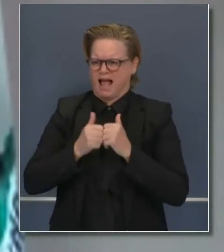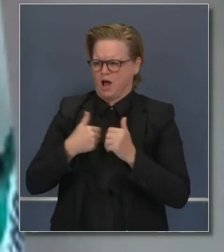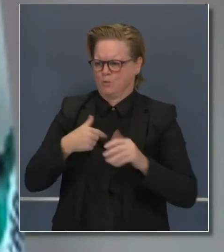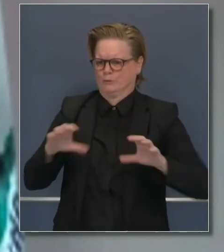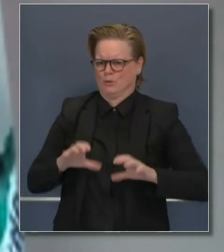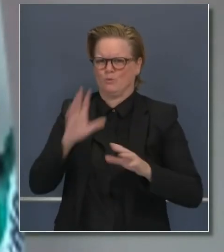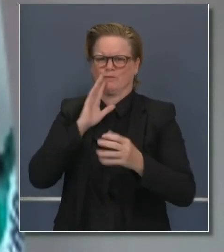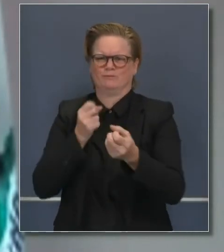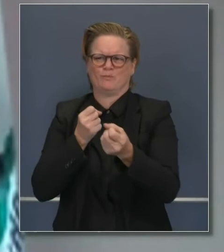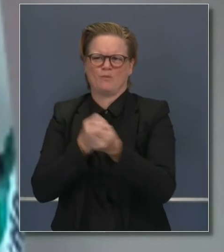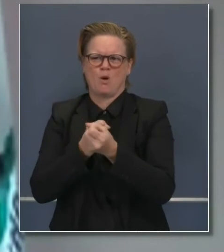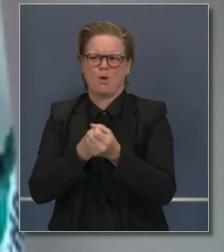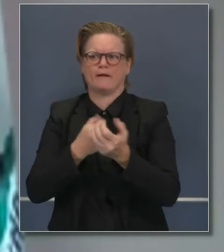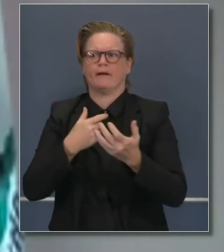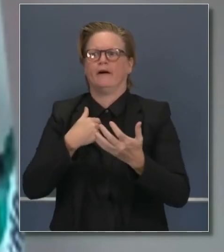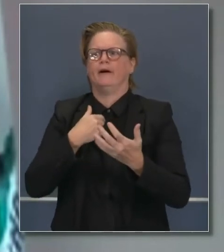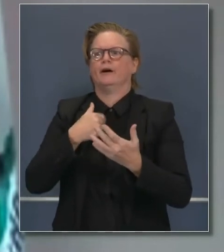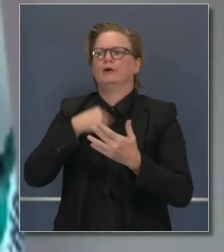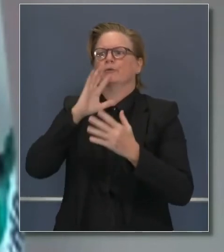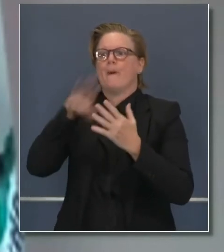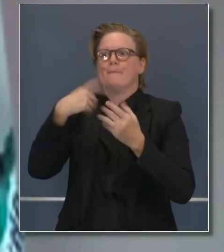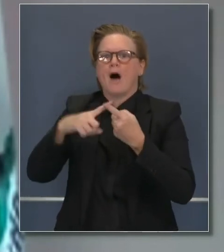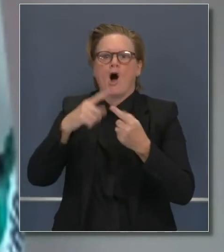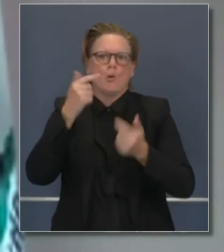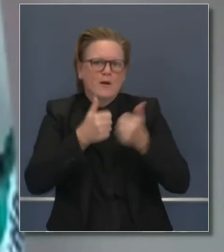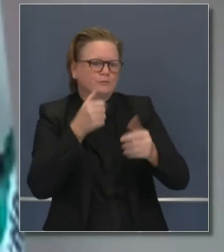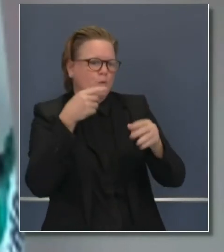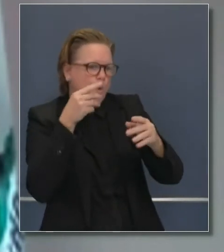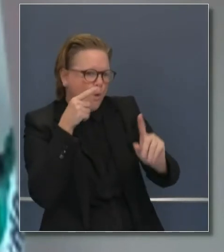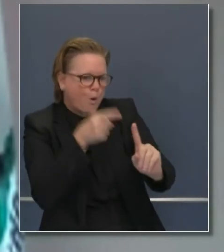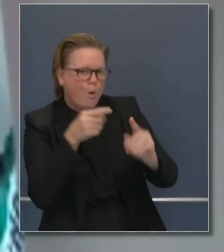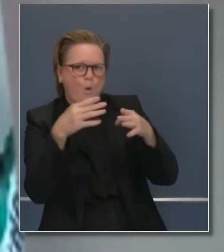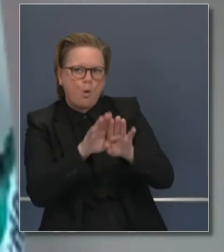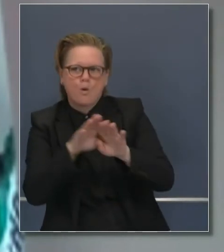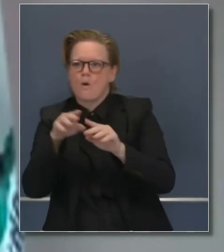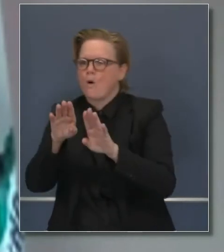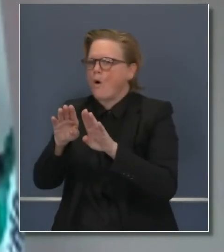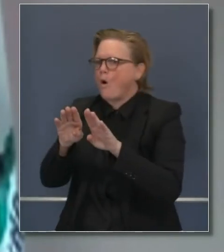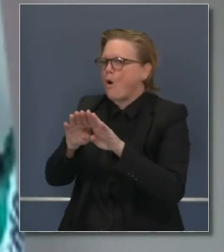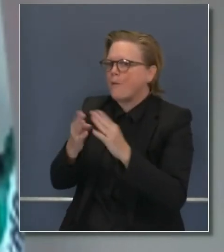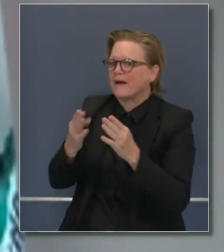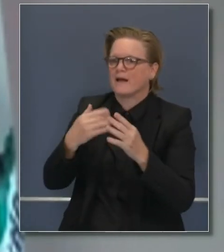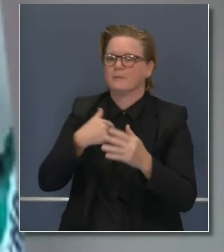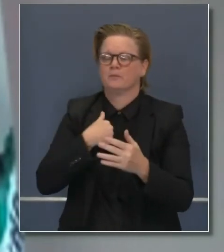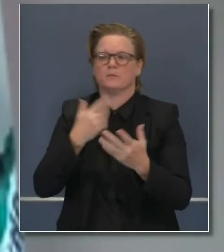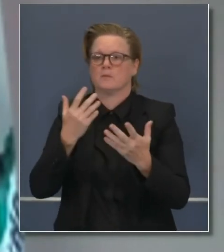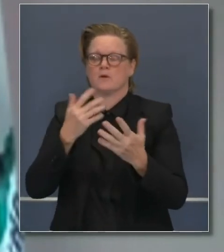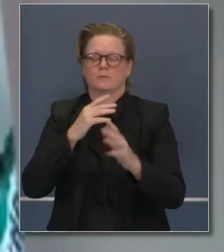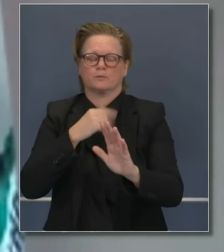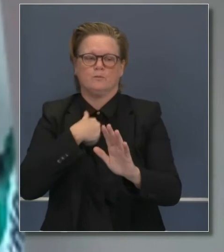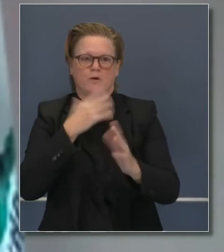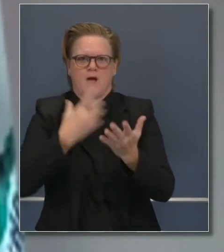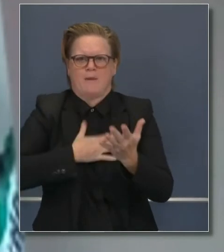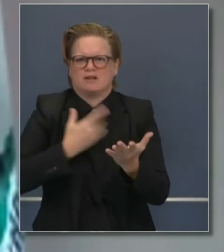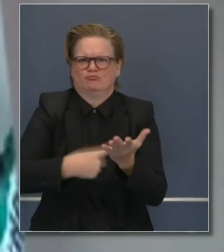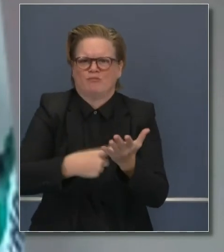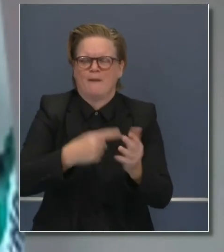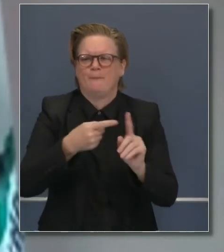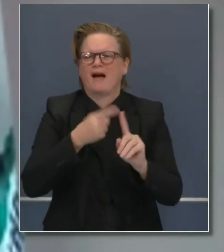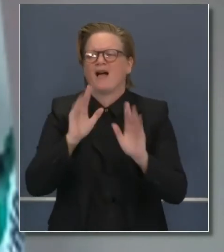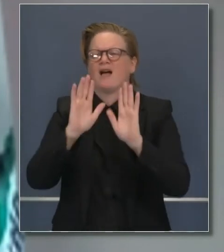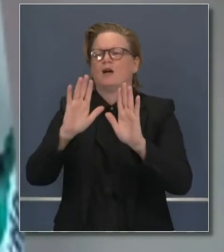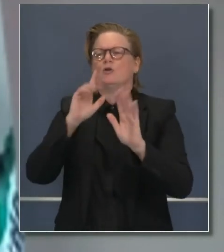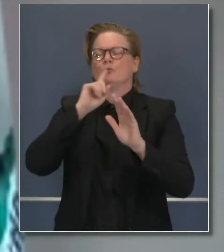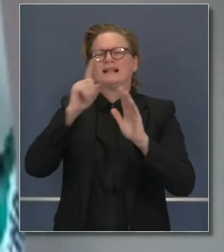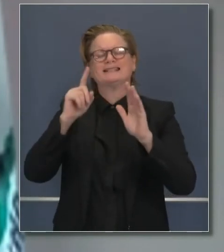and what data we have on each of those, which I'm happy to talk about in a moment, today's message is not about how do we mix